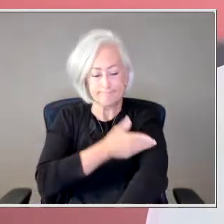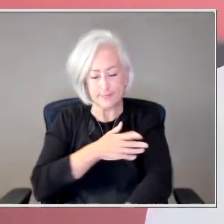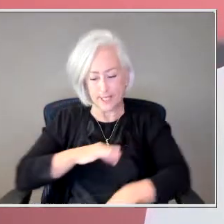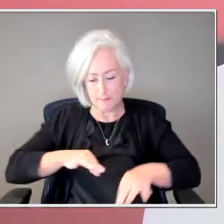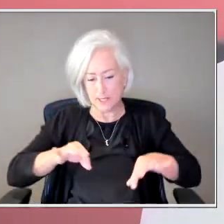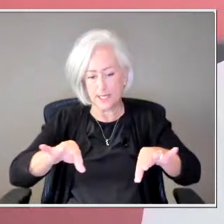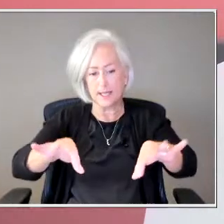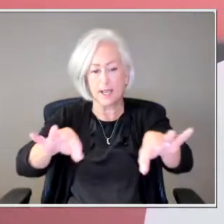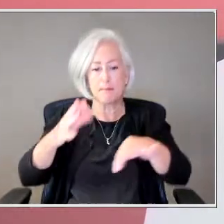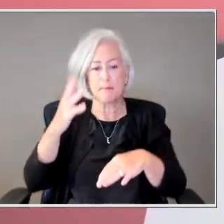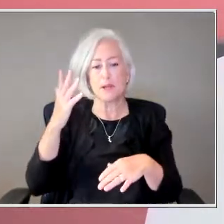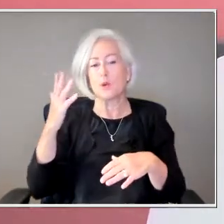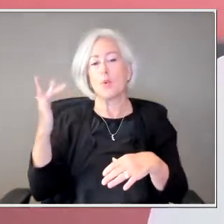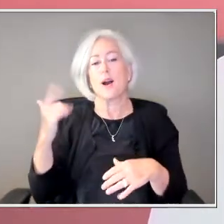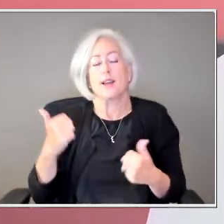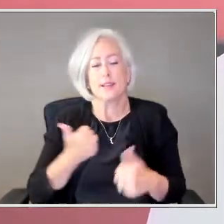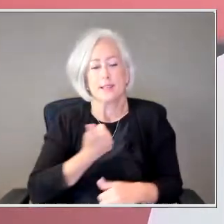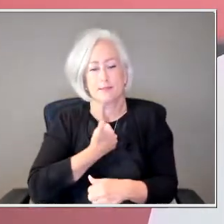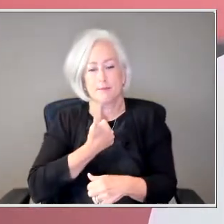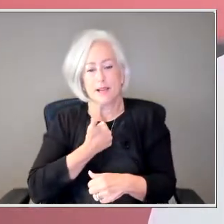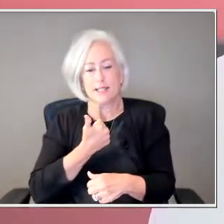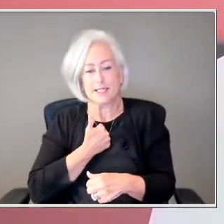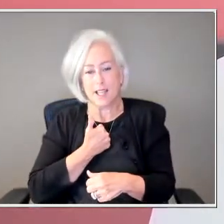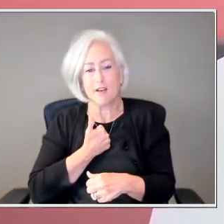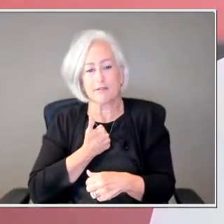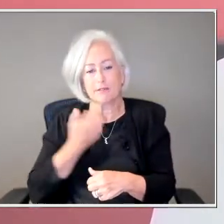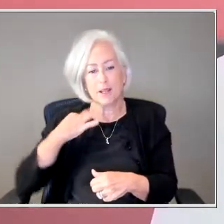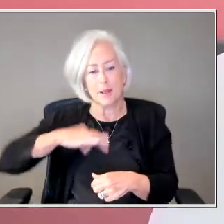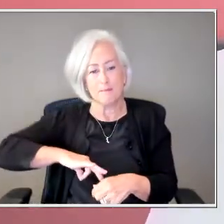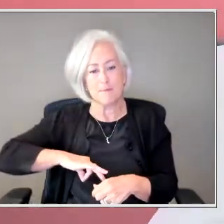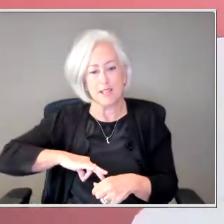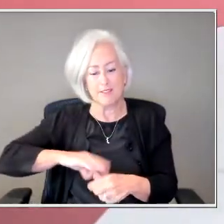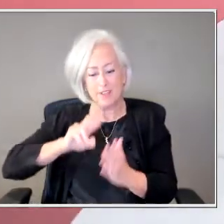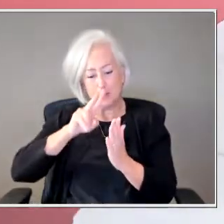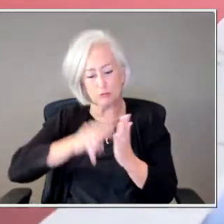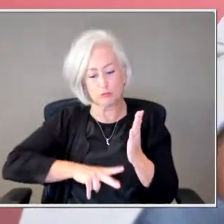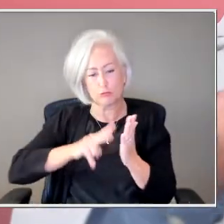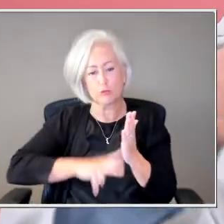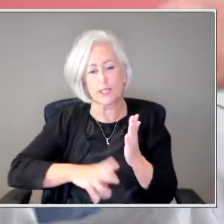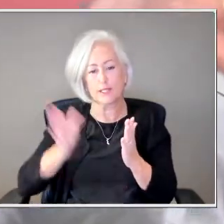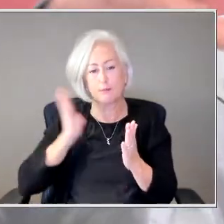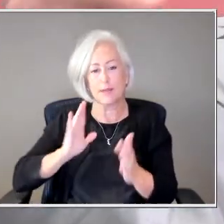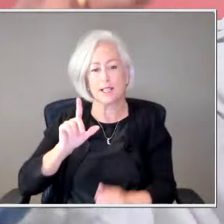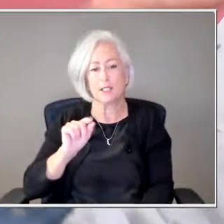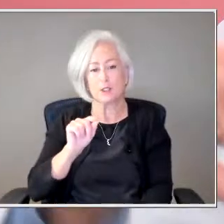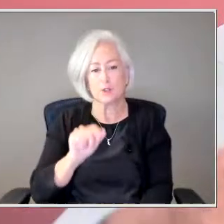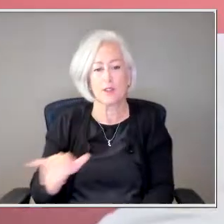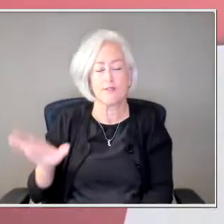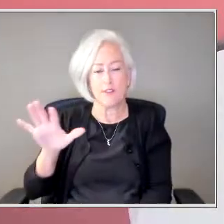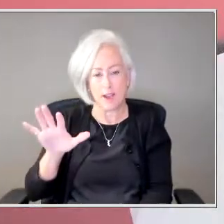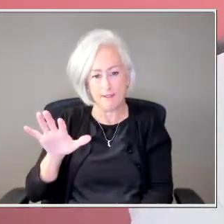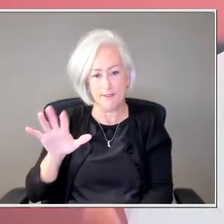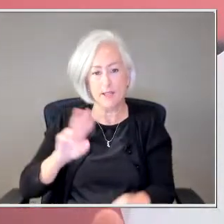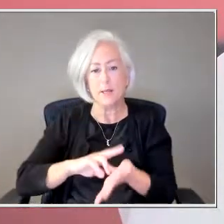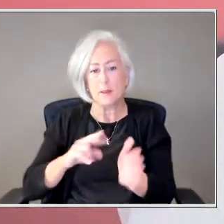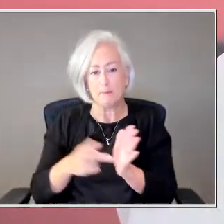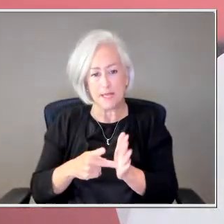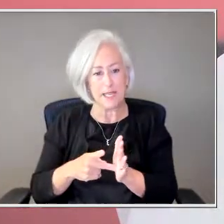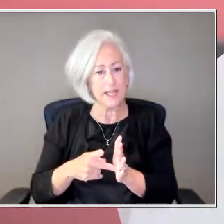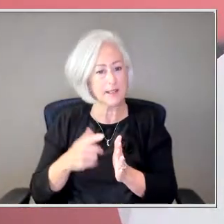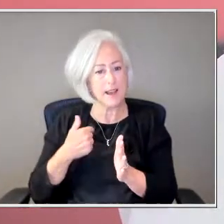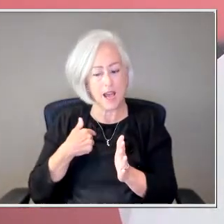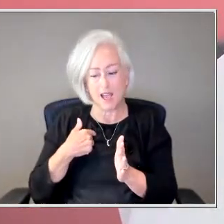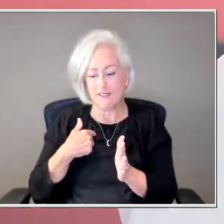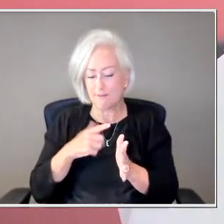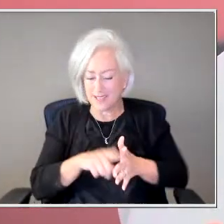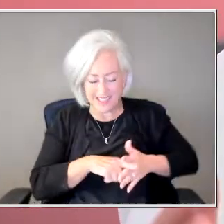the advantage of started reading about this in 2005, so I've been there as the field developed. But people coming in who just